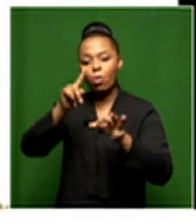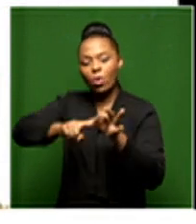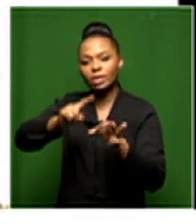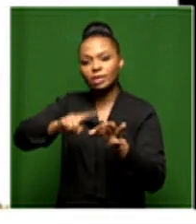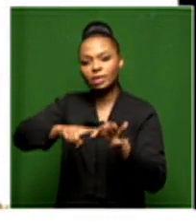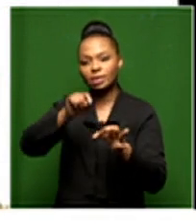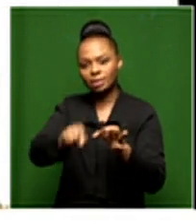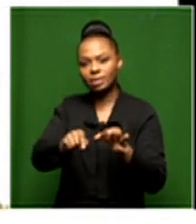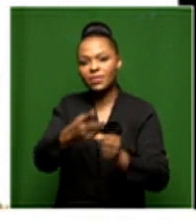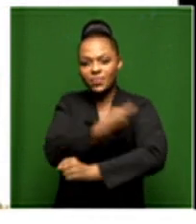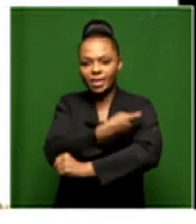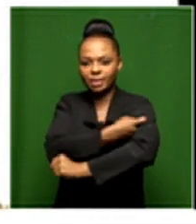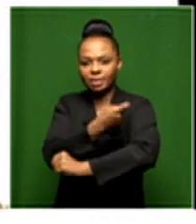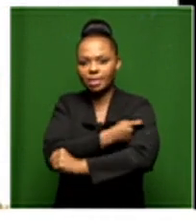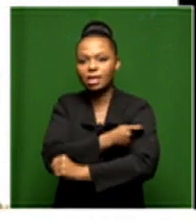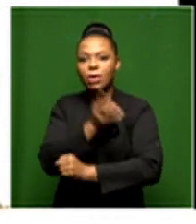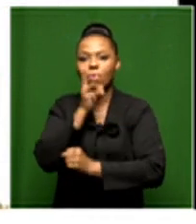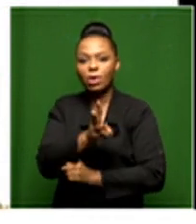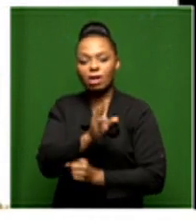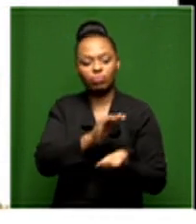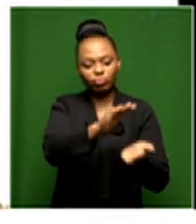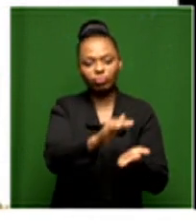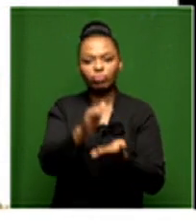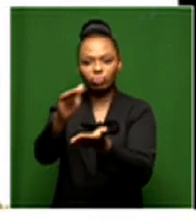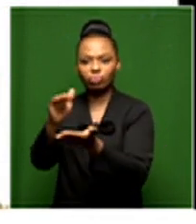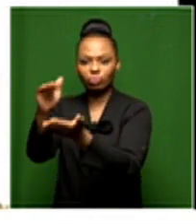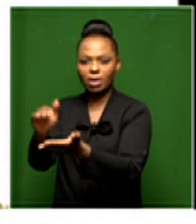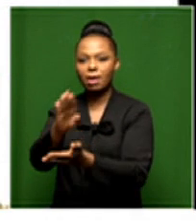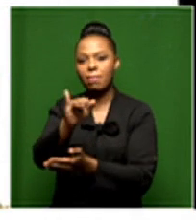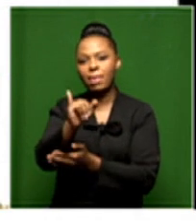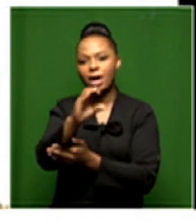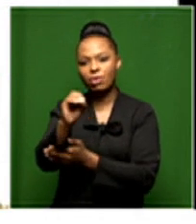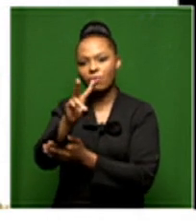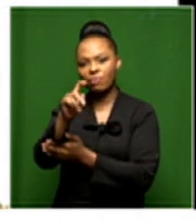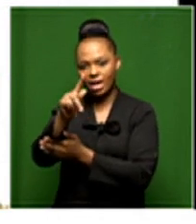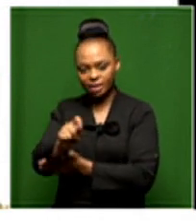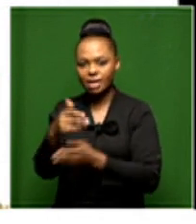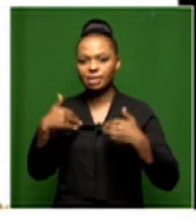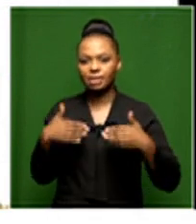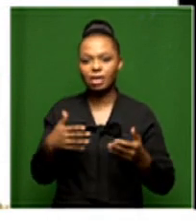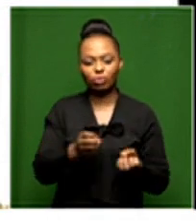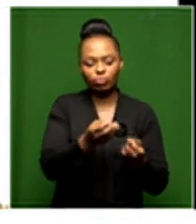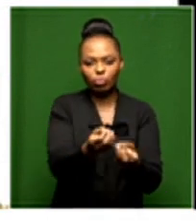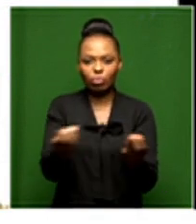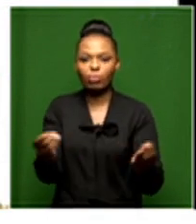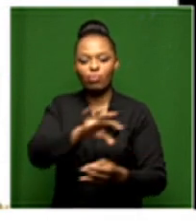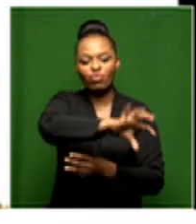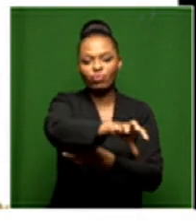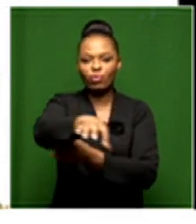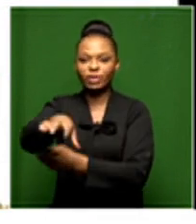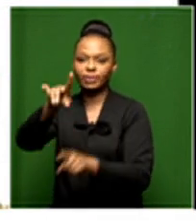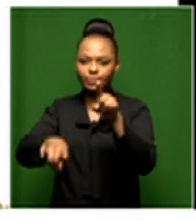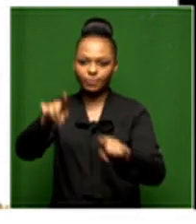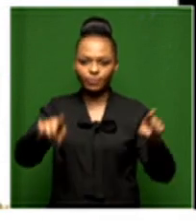dispatch to each of the sectors. And so the BioVac will then start distributing that to each province. The